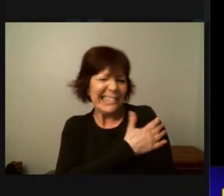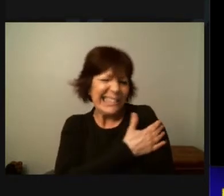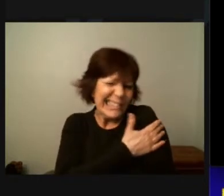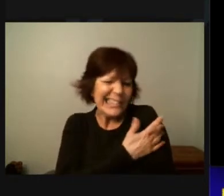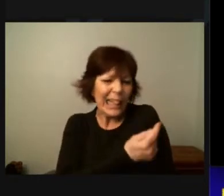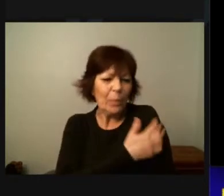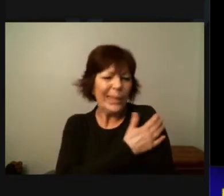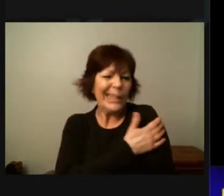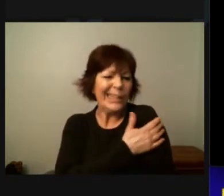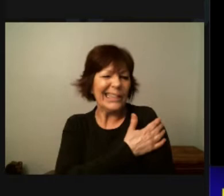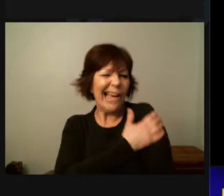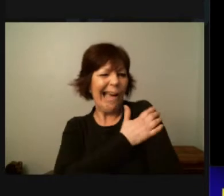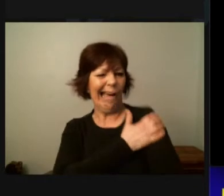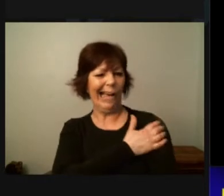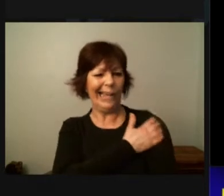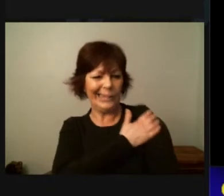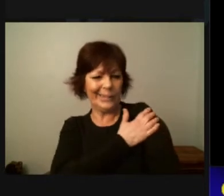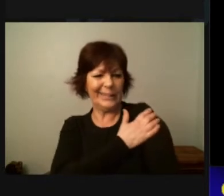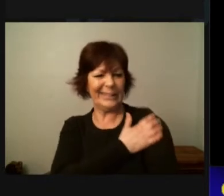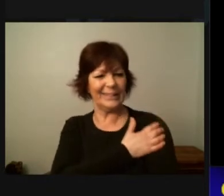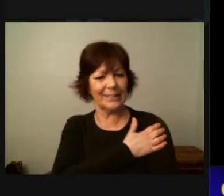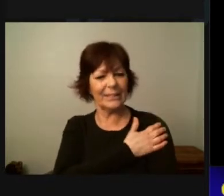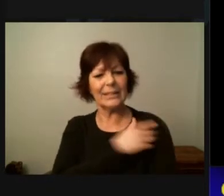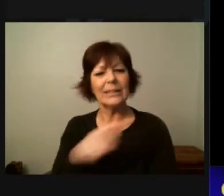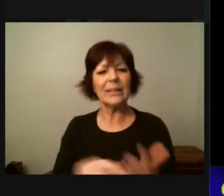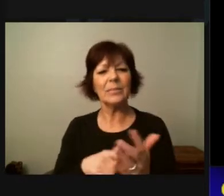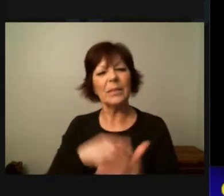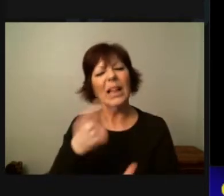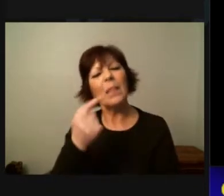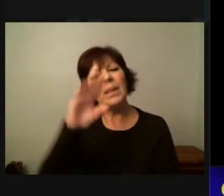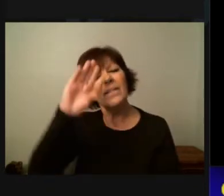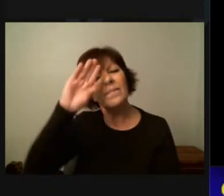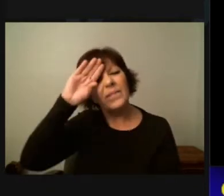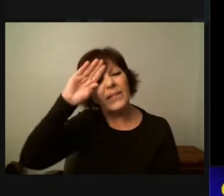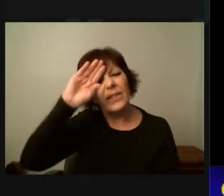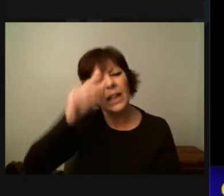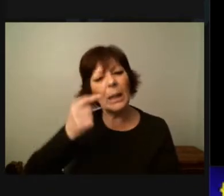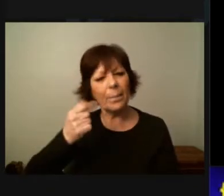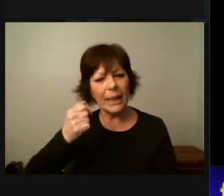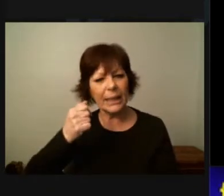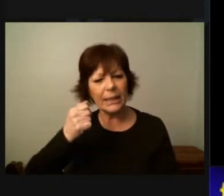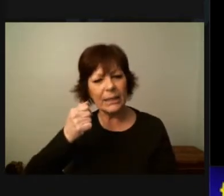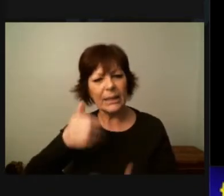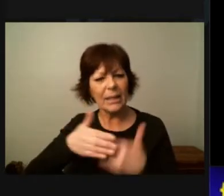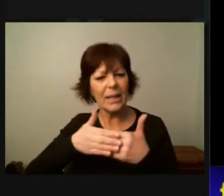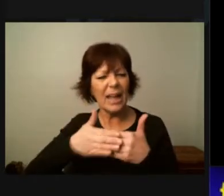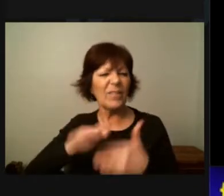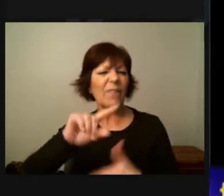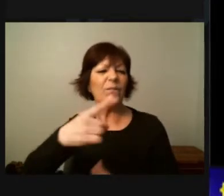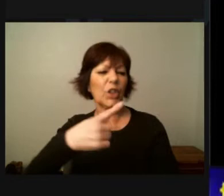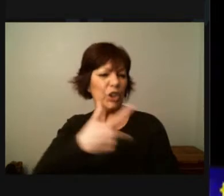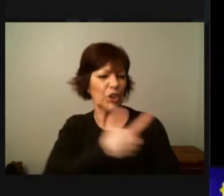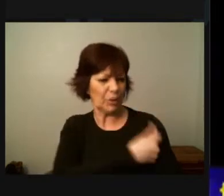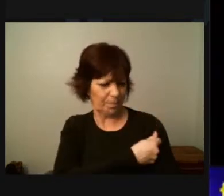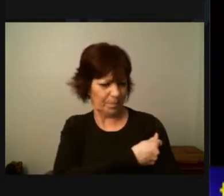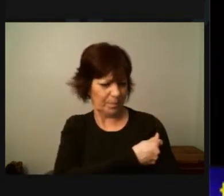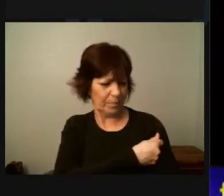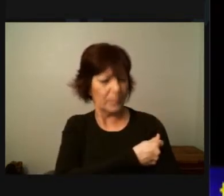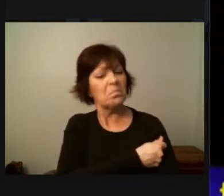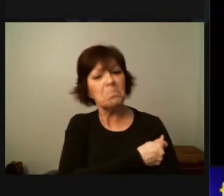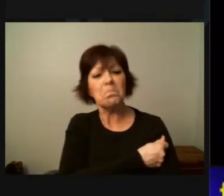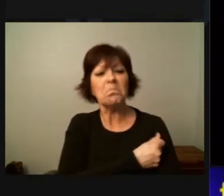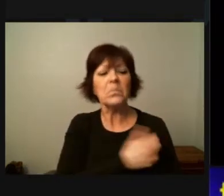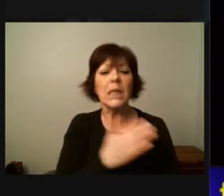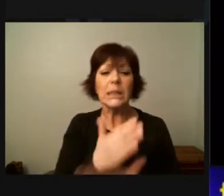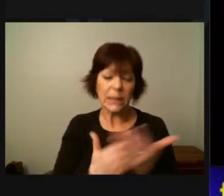they have some stiffness. Sometimes they're getting a slight fever after that first vaccine. So yes, there are